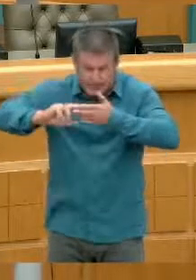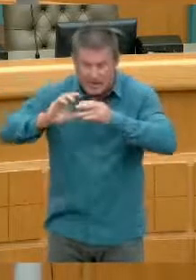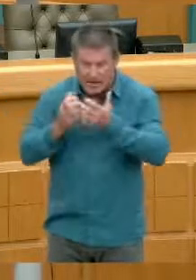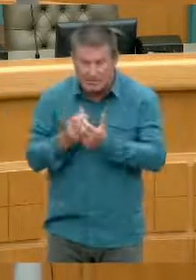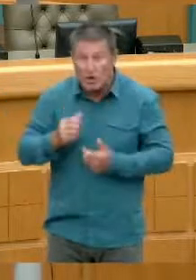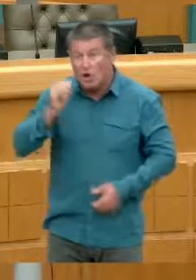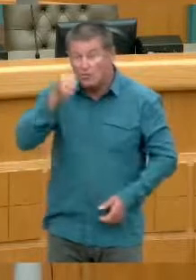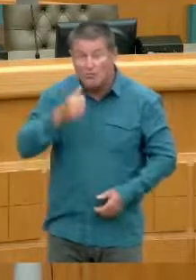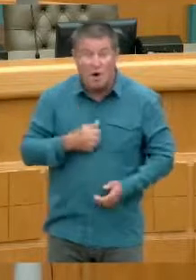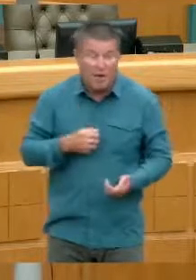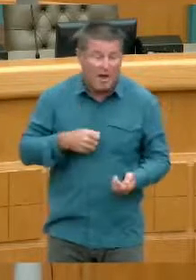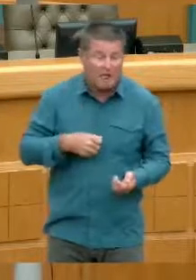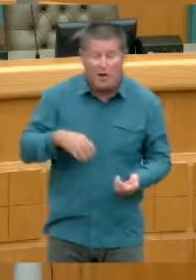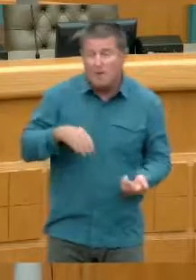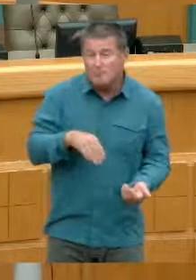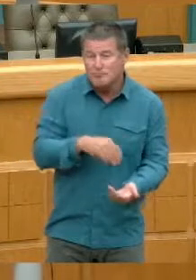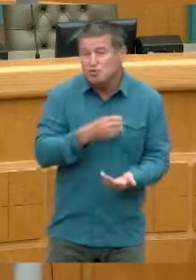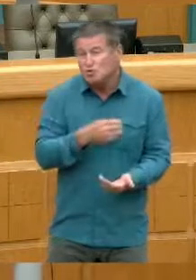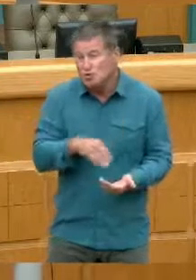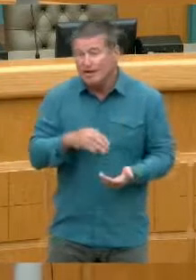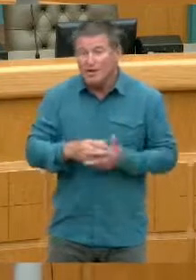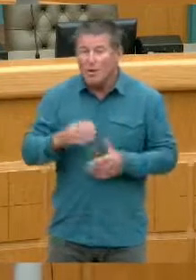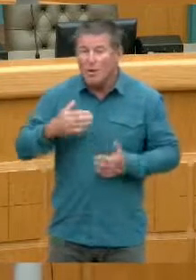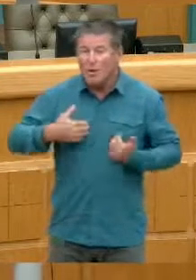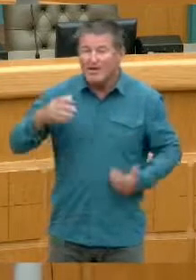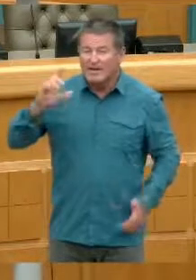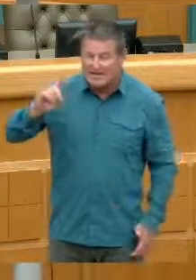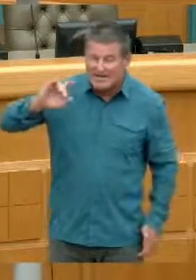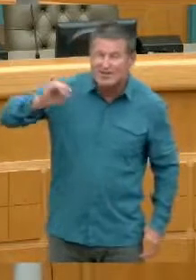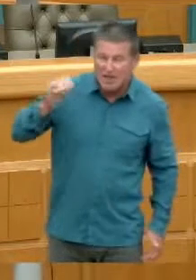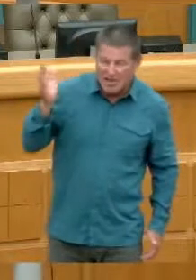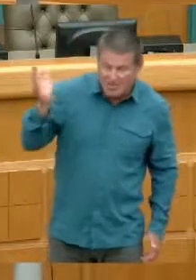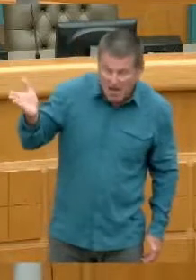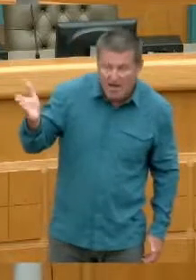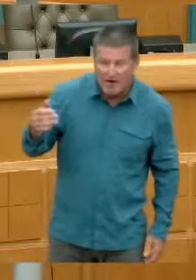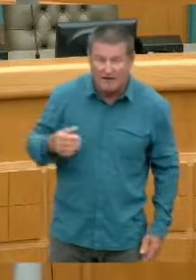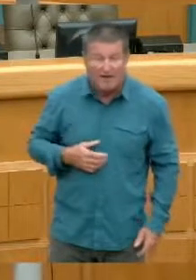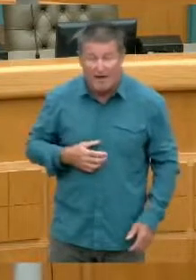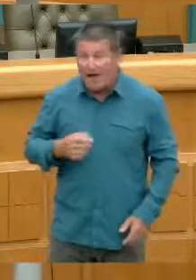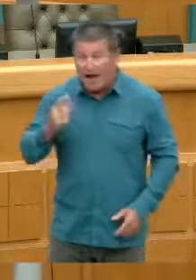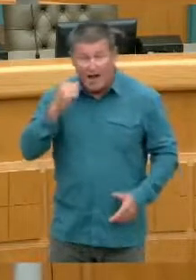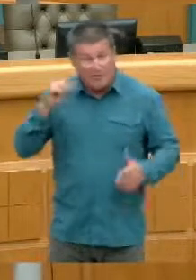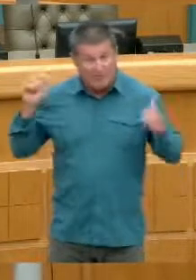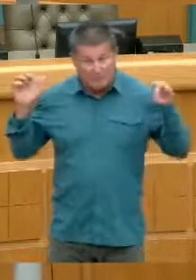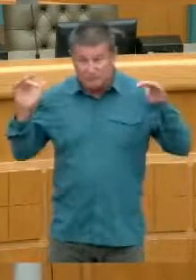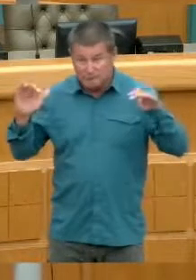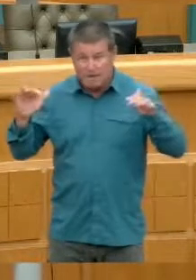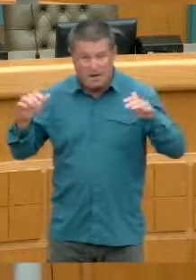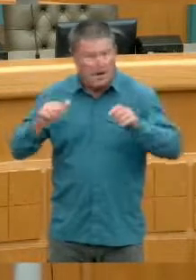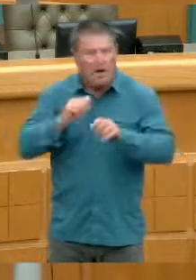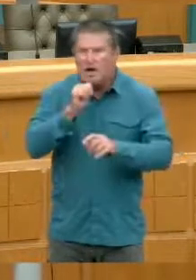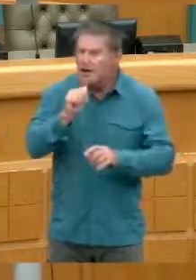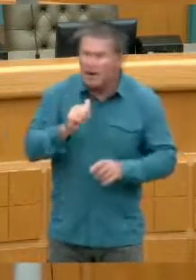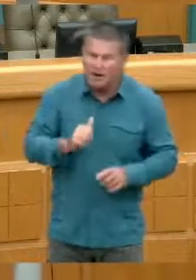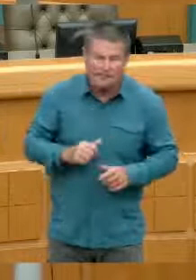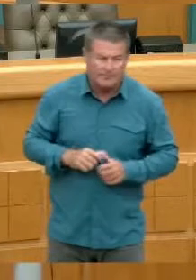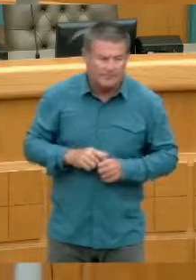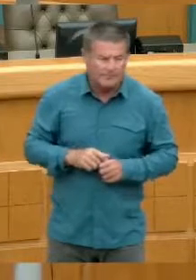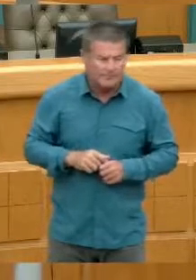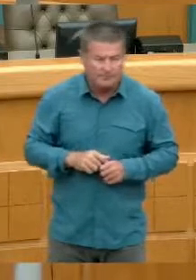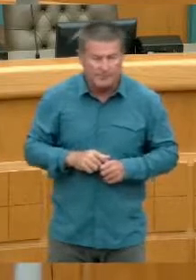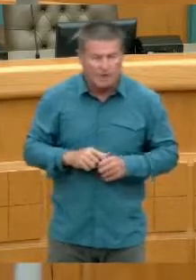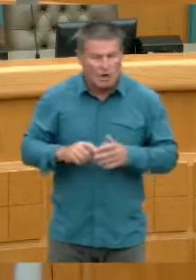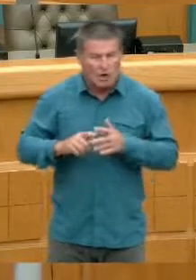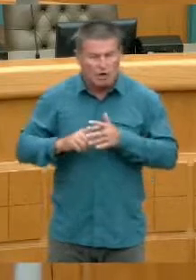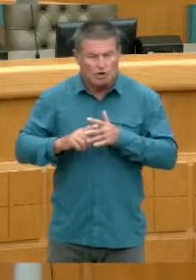music tomorrow. We're going to have a DJ there. And there should be a lot of people out for this. We're not launching it